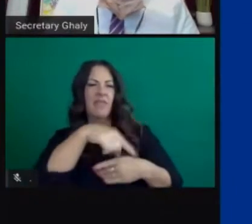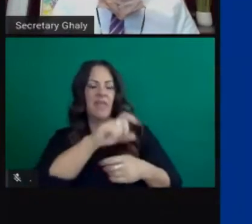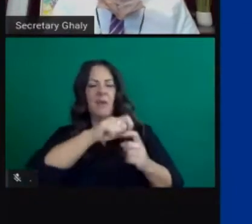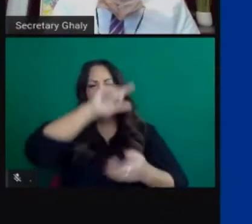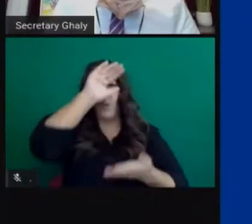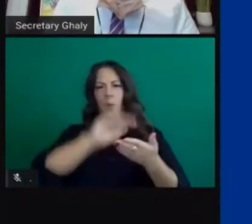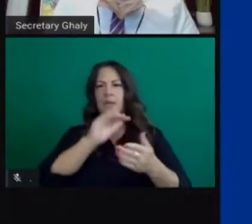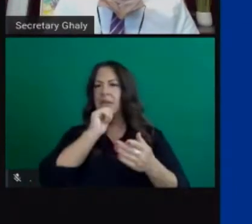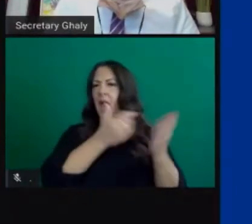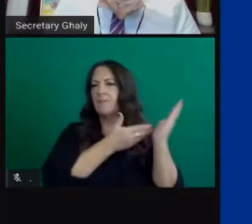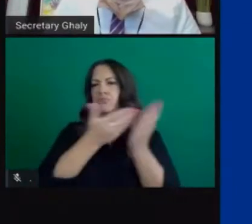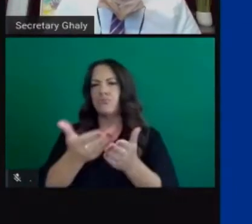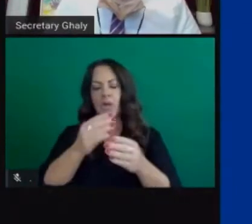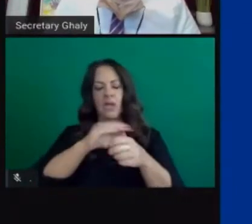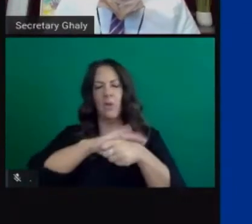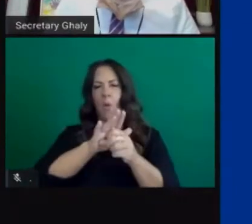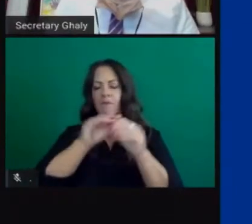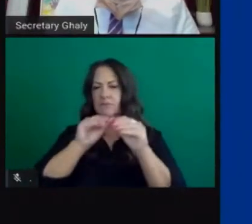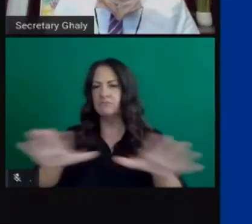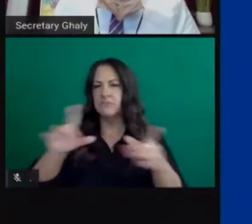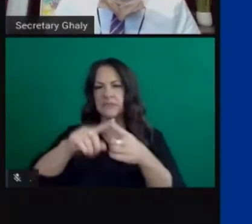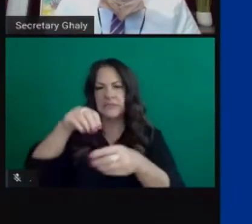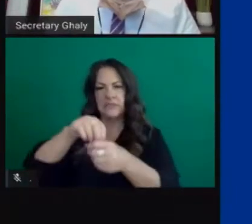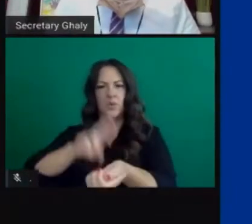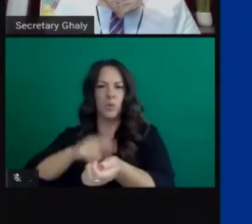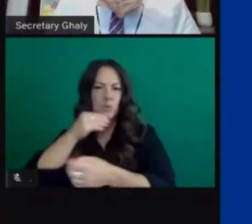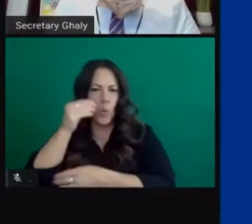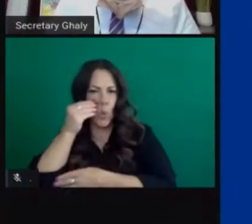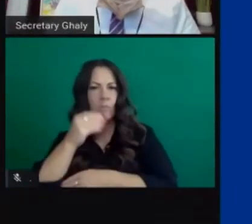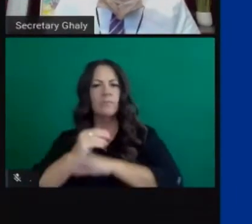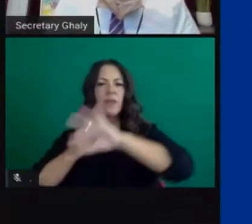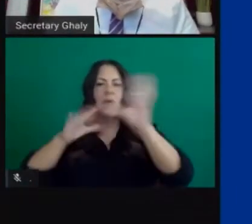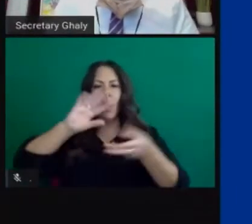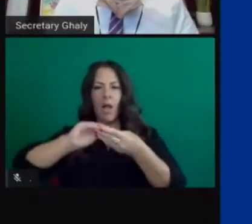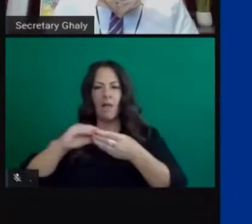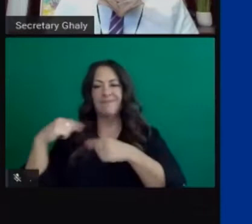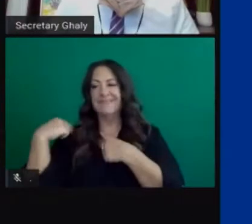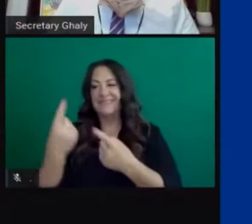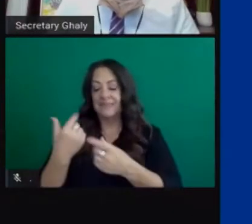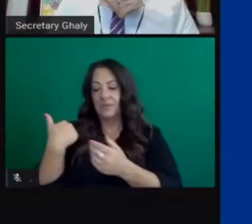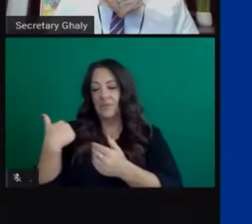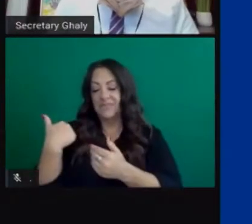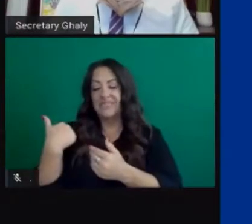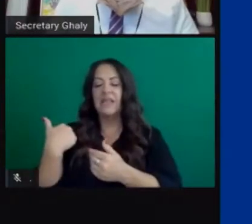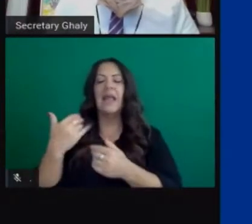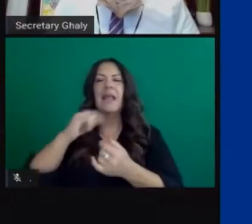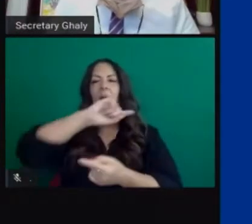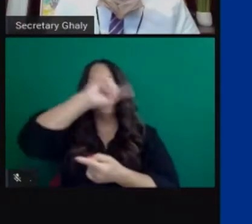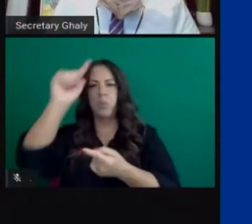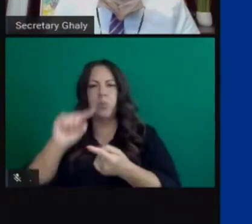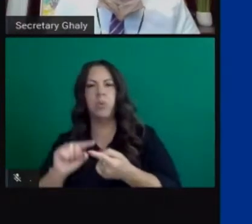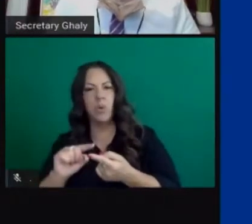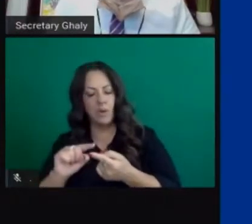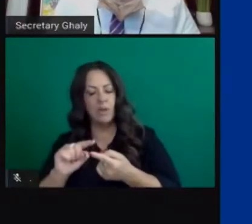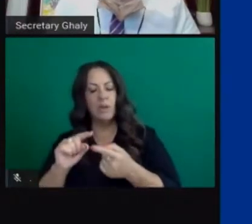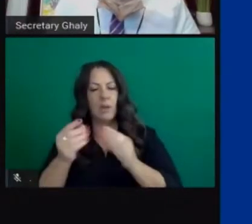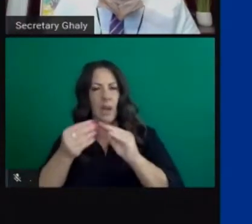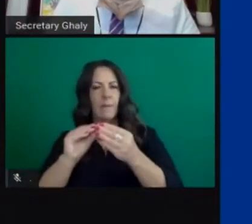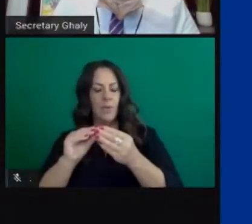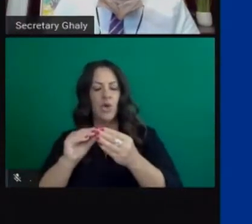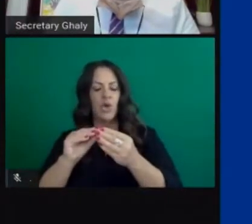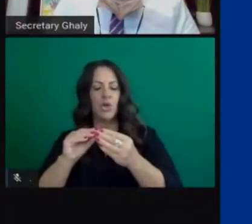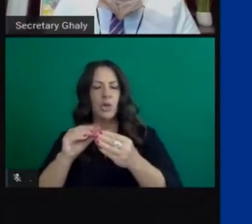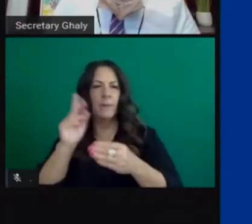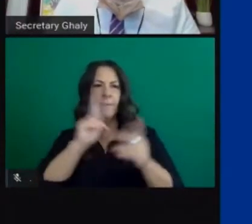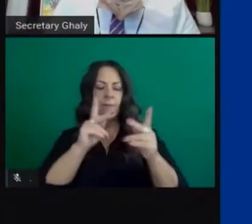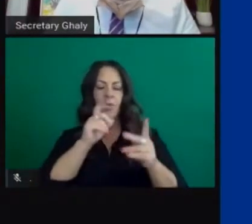And here we show that just under 3% when all were tested were positive. We continue to do surveillance testing on